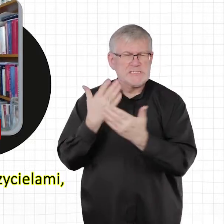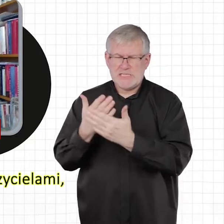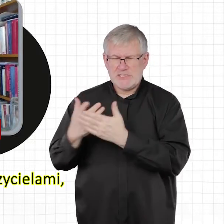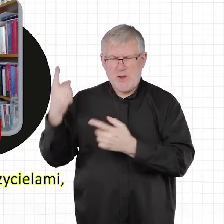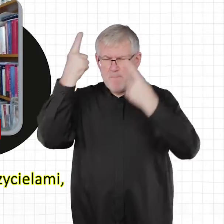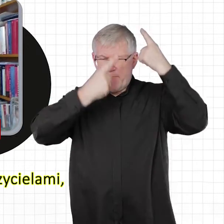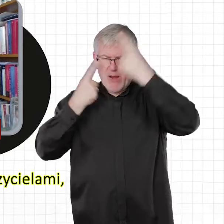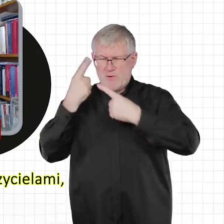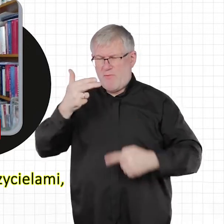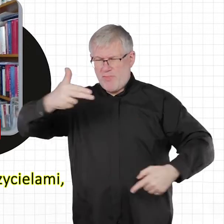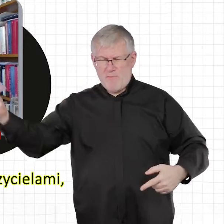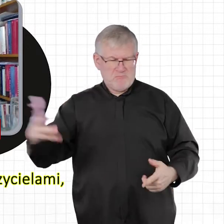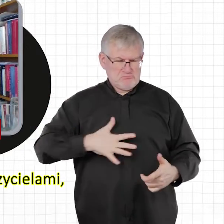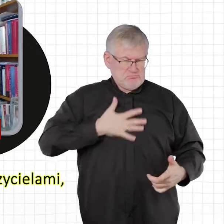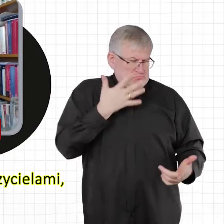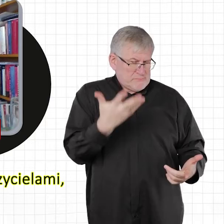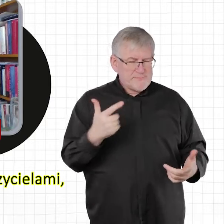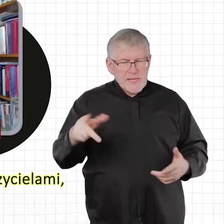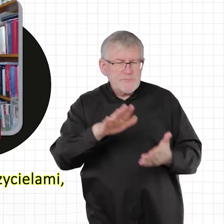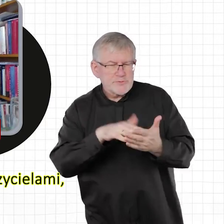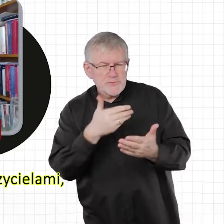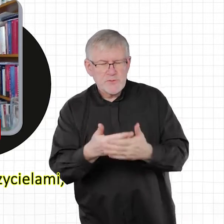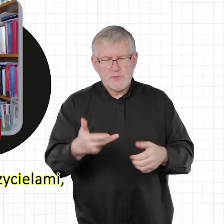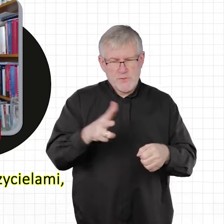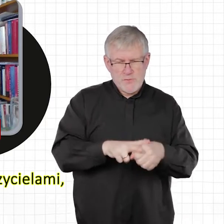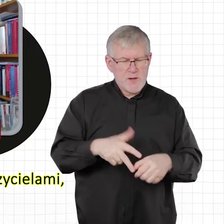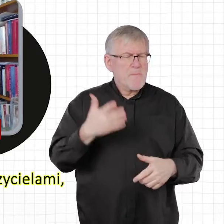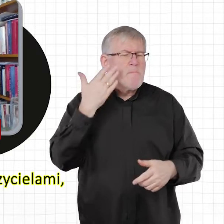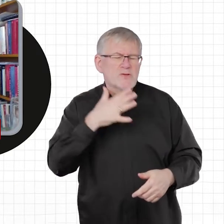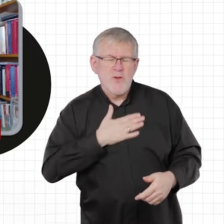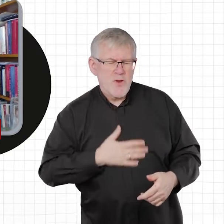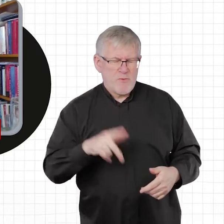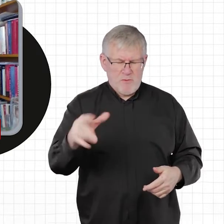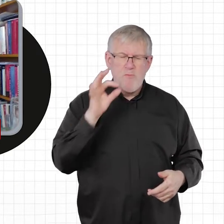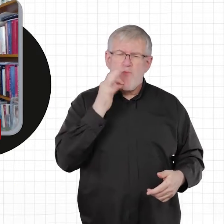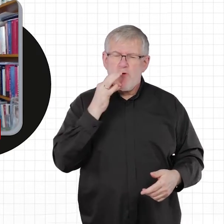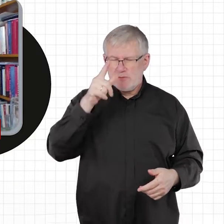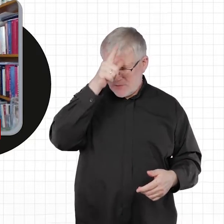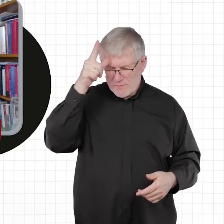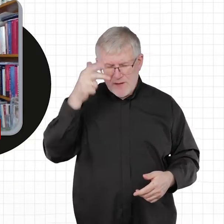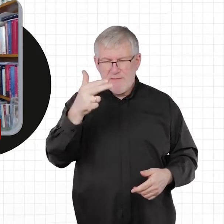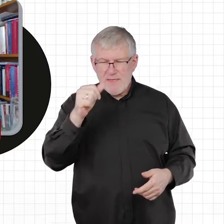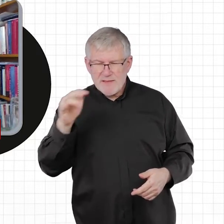During our project, we will be working. Yeah, during our project, we will be working with teachers, with the directors, and of course